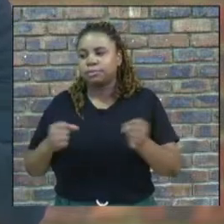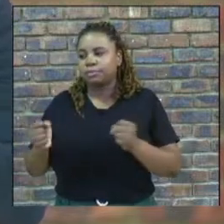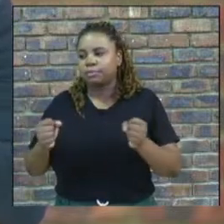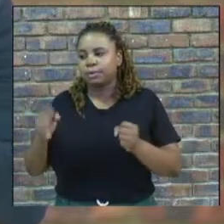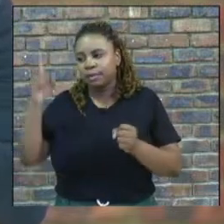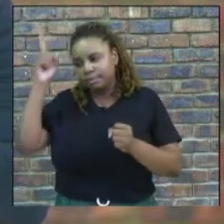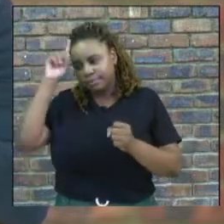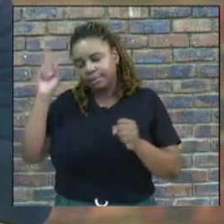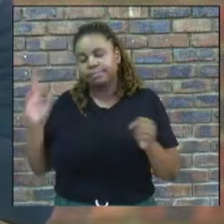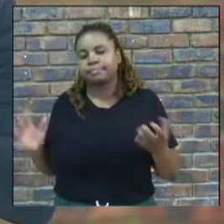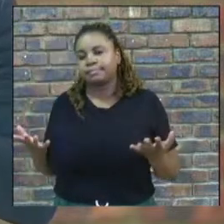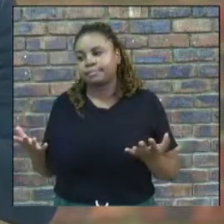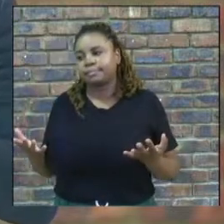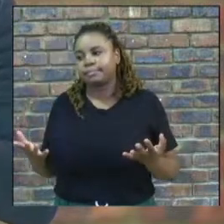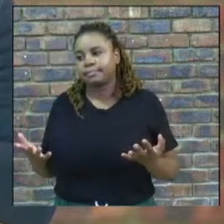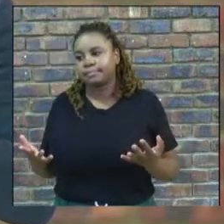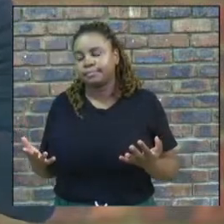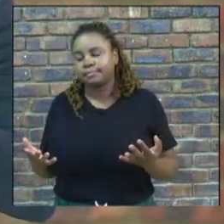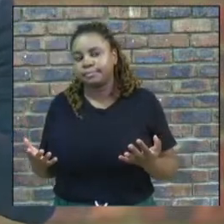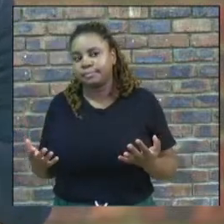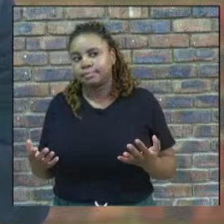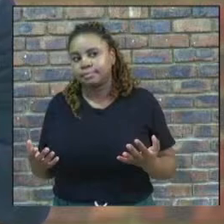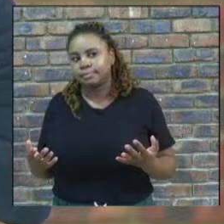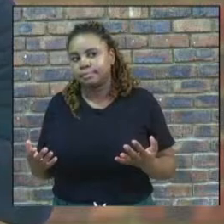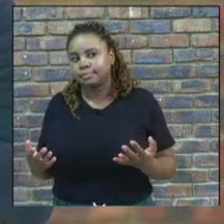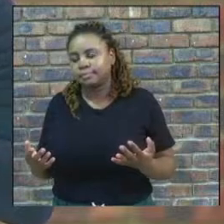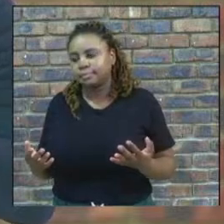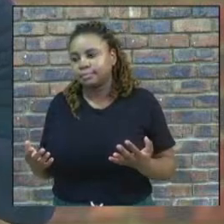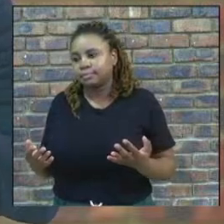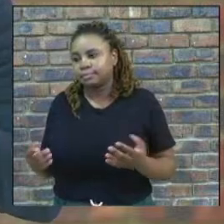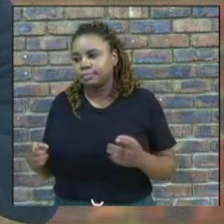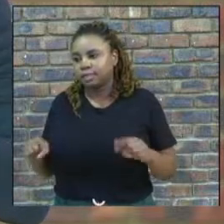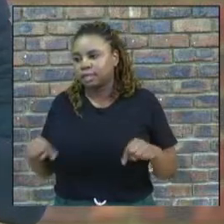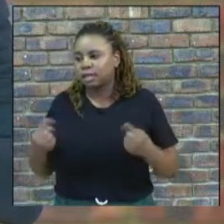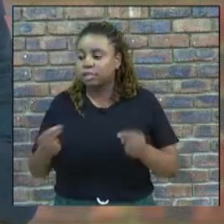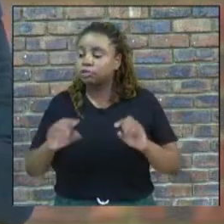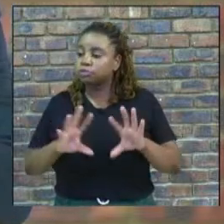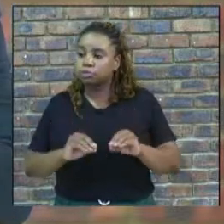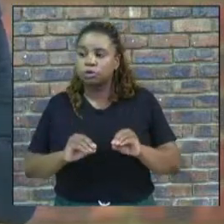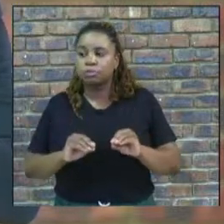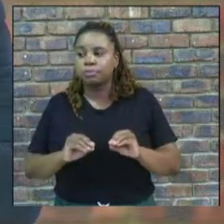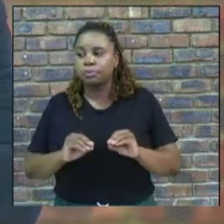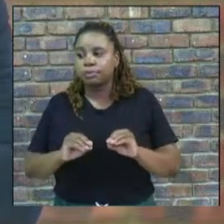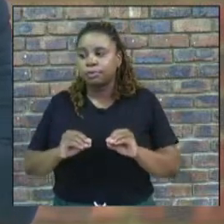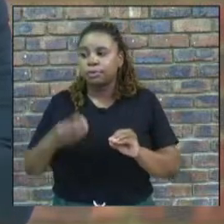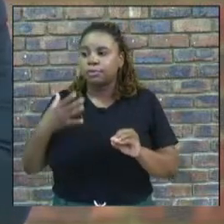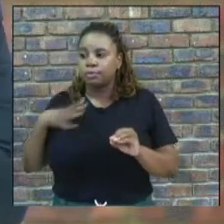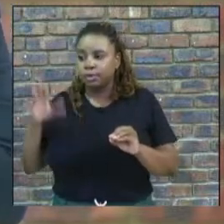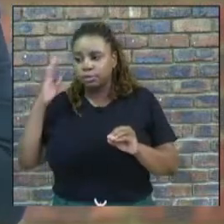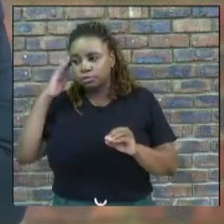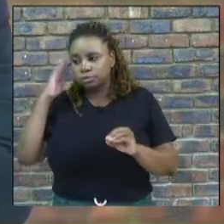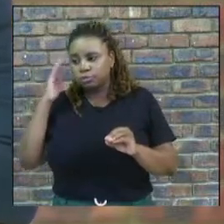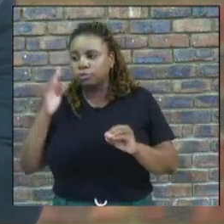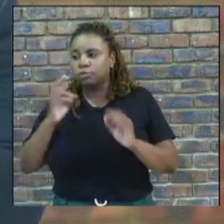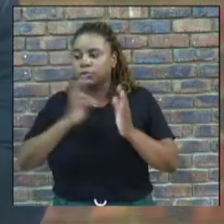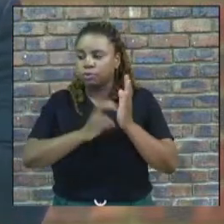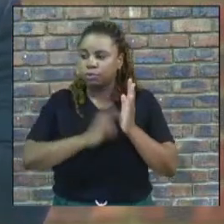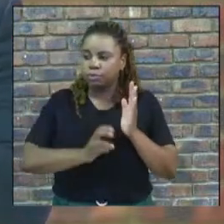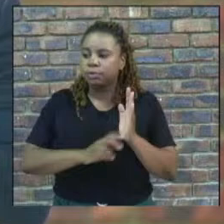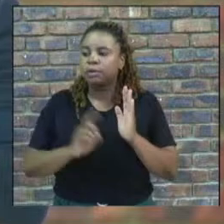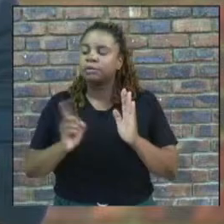And sometimes we stop it completely, mara, what are the penalties the government can put in place?